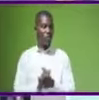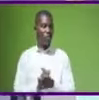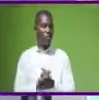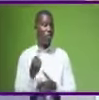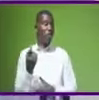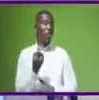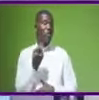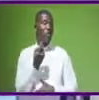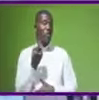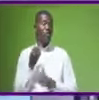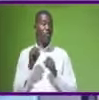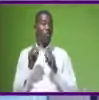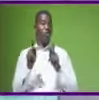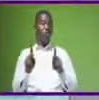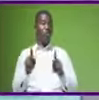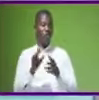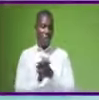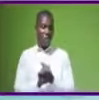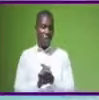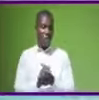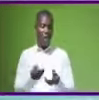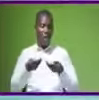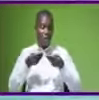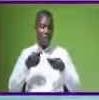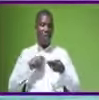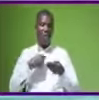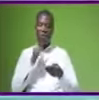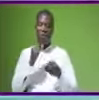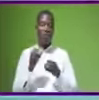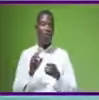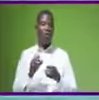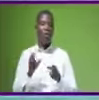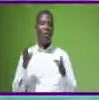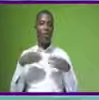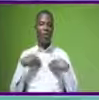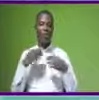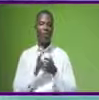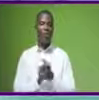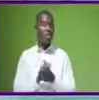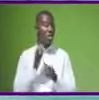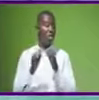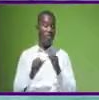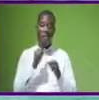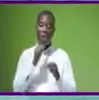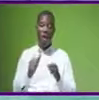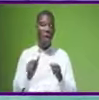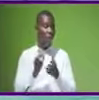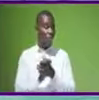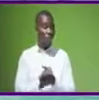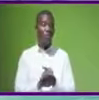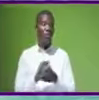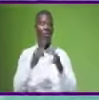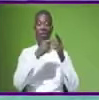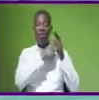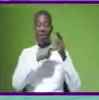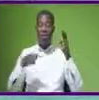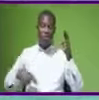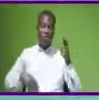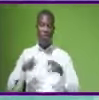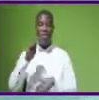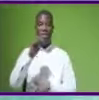eno kwa ne offer de maame a manyo Kanyasa Karoya